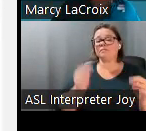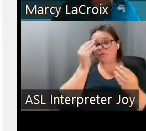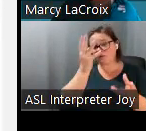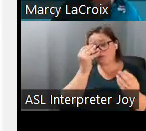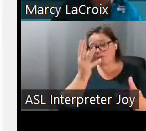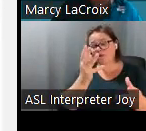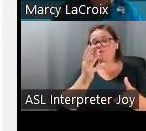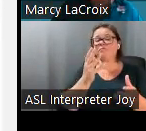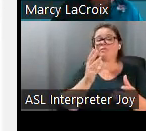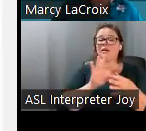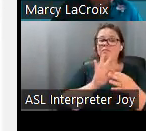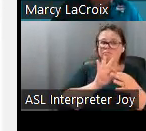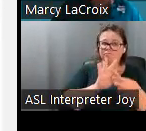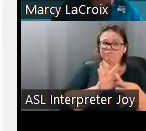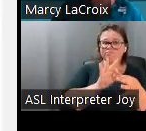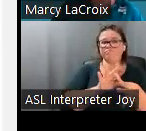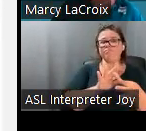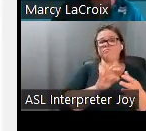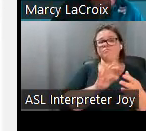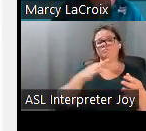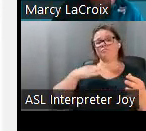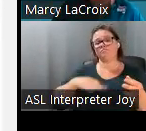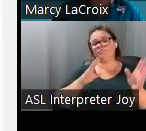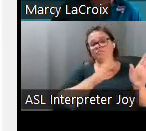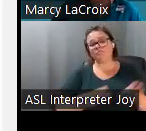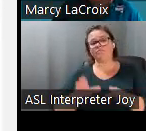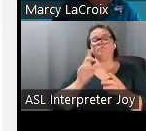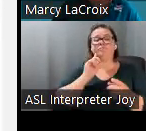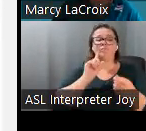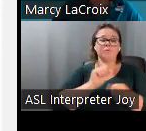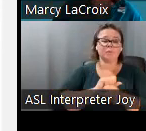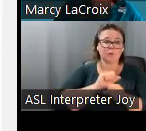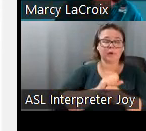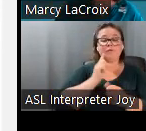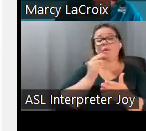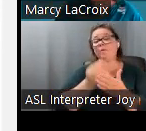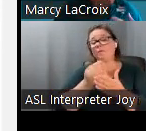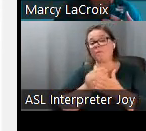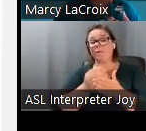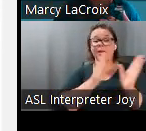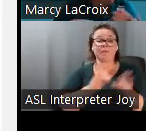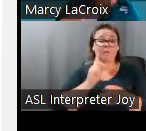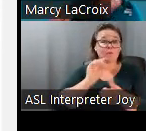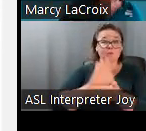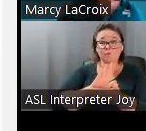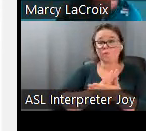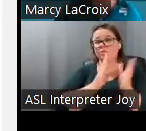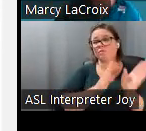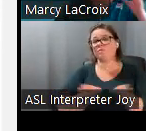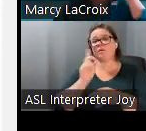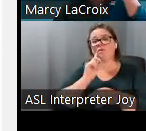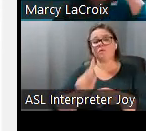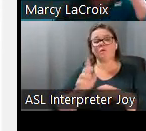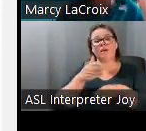are relative to benefits planning, to work, to money, to planning for school, planning for